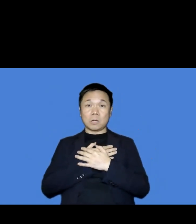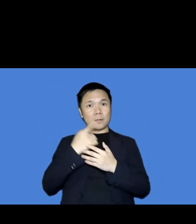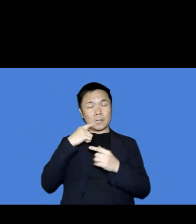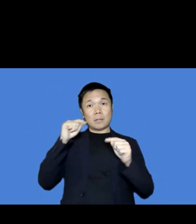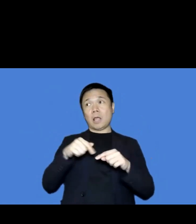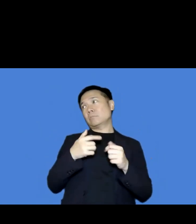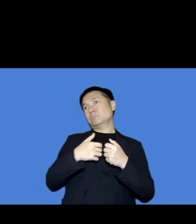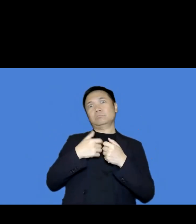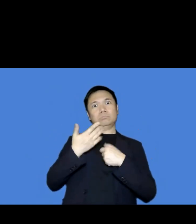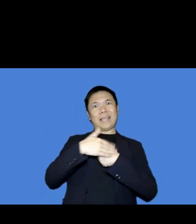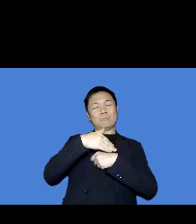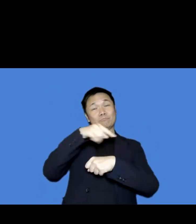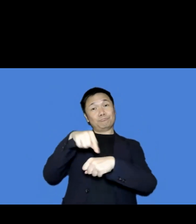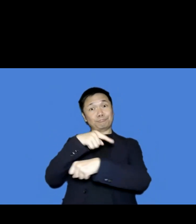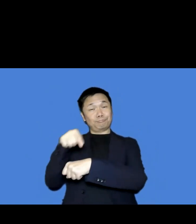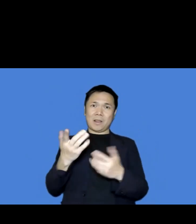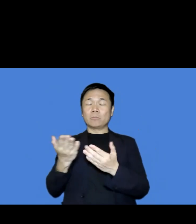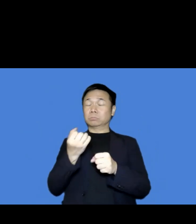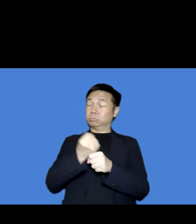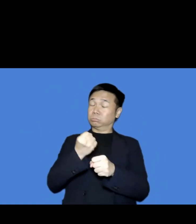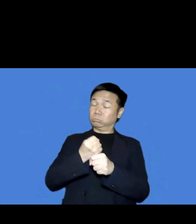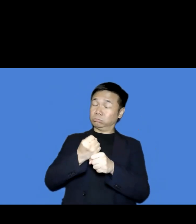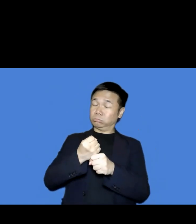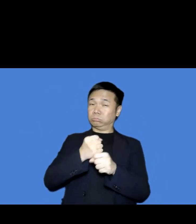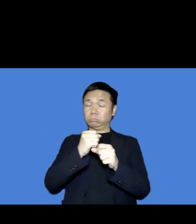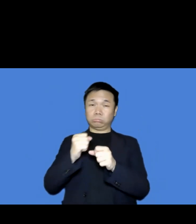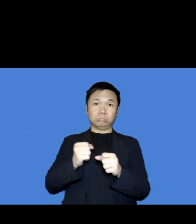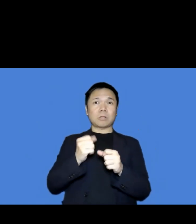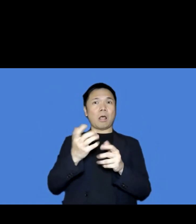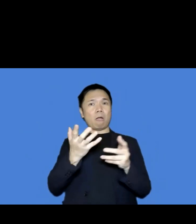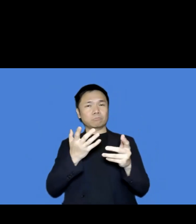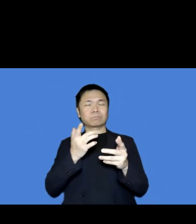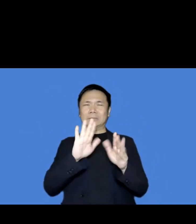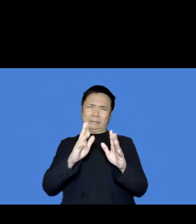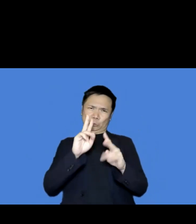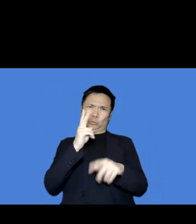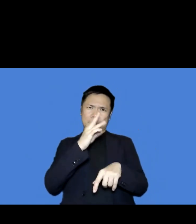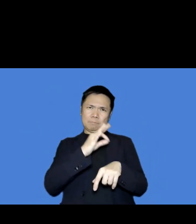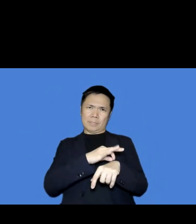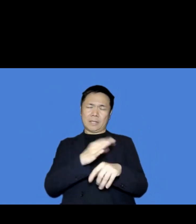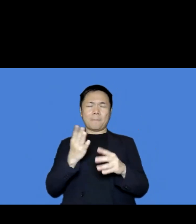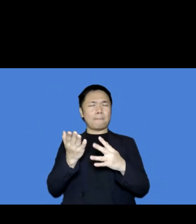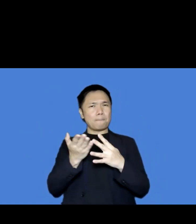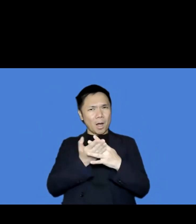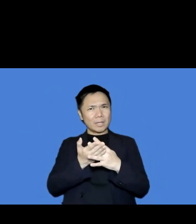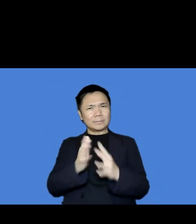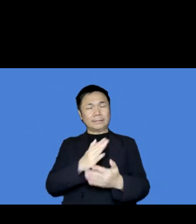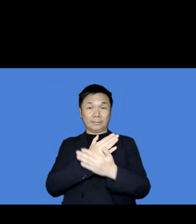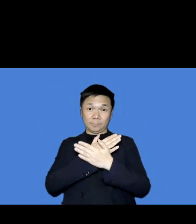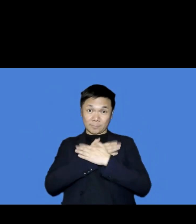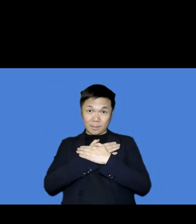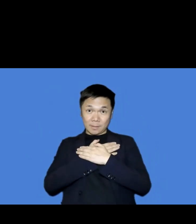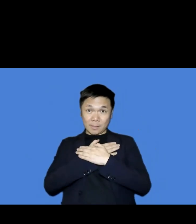and our service providers have worked tirelessly. So just a 2-minute break, after which we shall resume. Thank you.